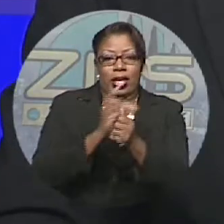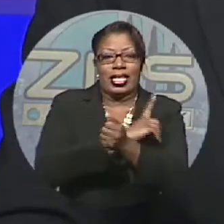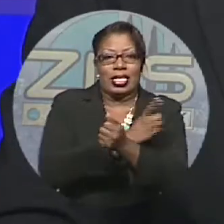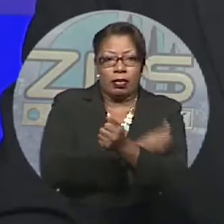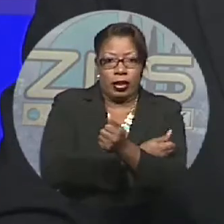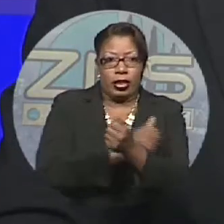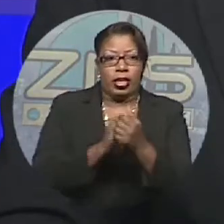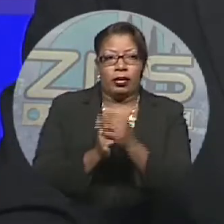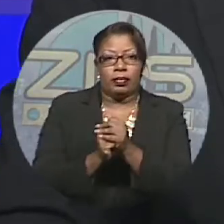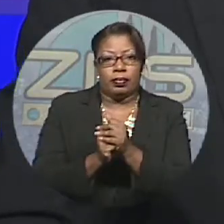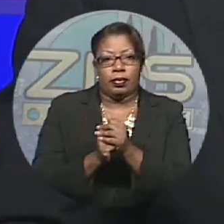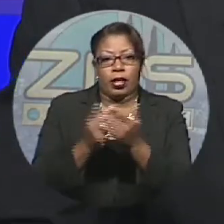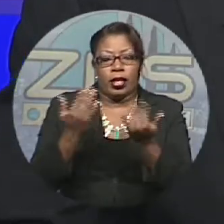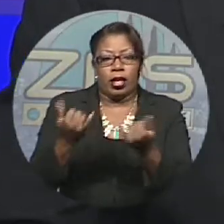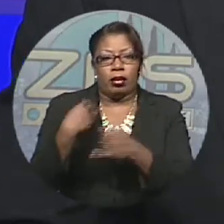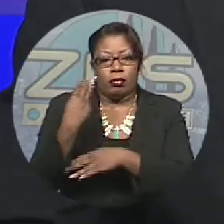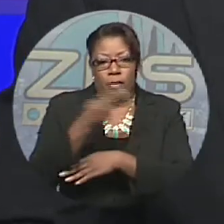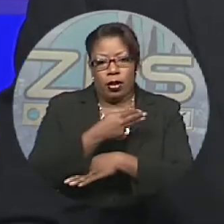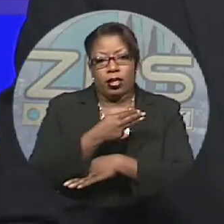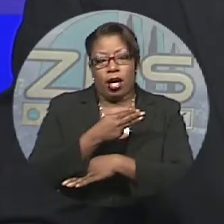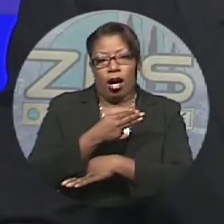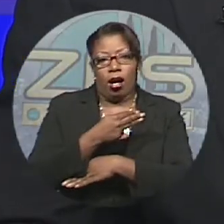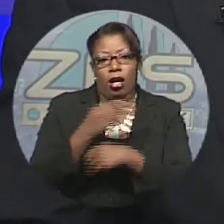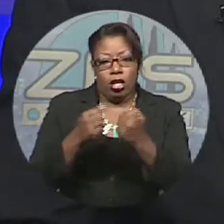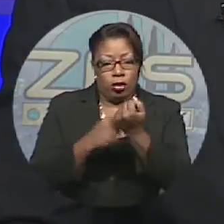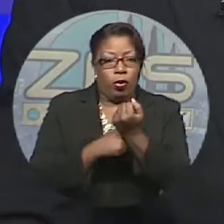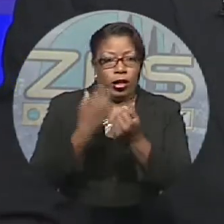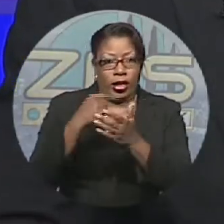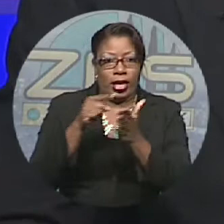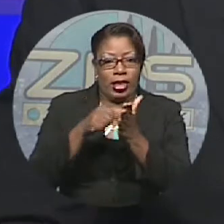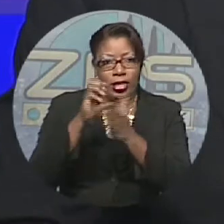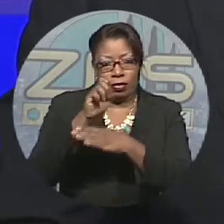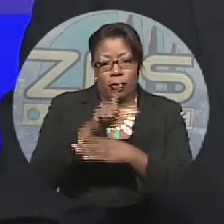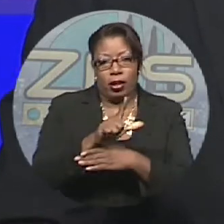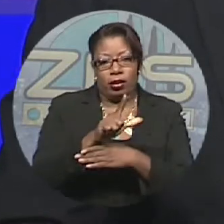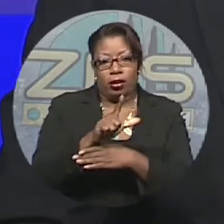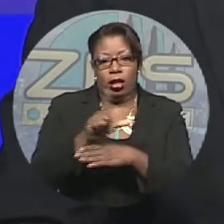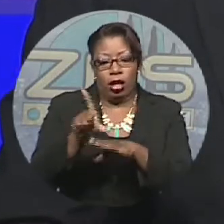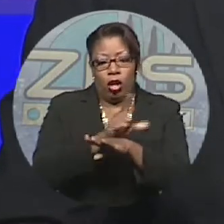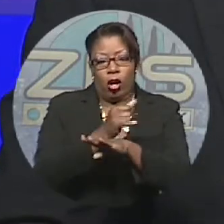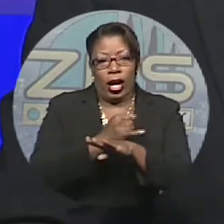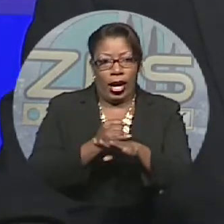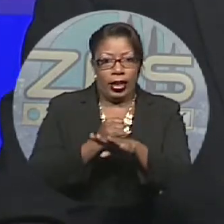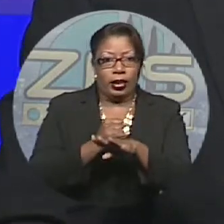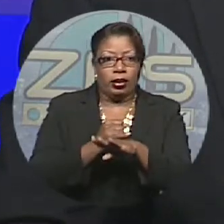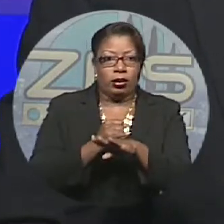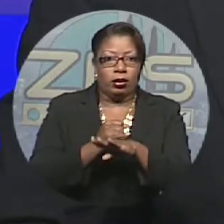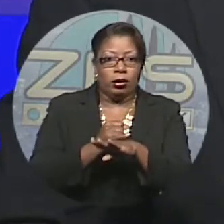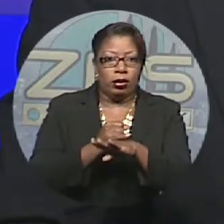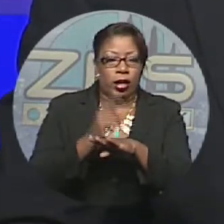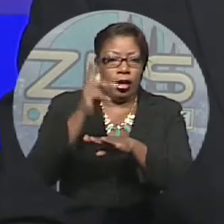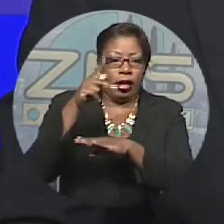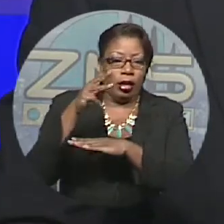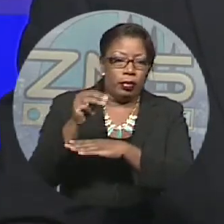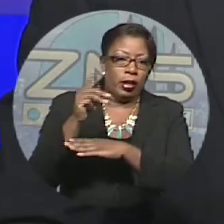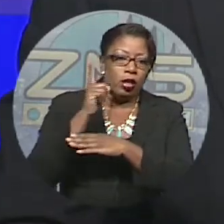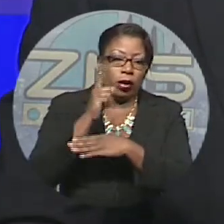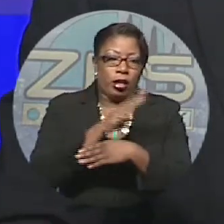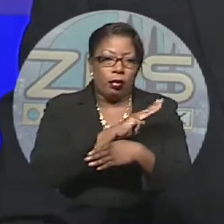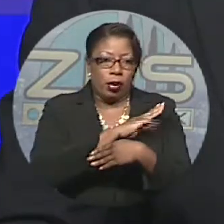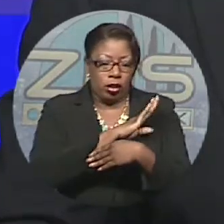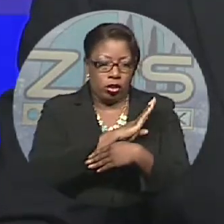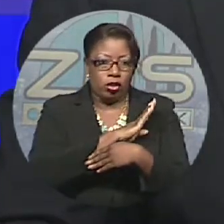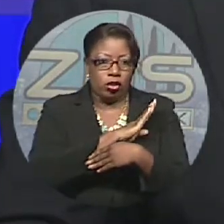Now, opposition members are in full support of the bill. Free National Movement member for Long Island, Loretta Butler Turner, called on members of the public to be